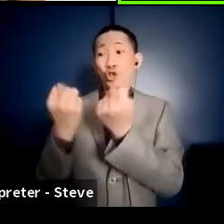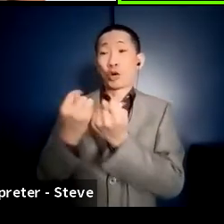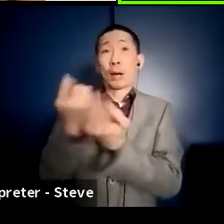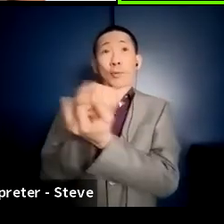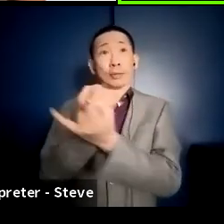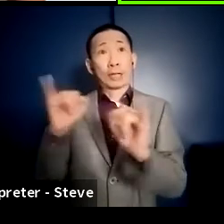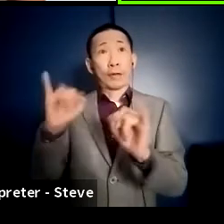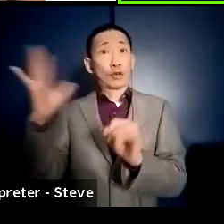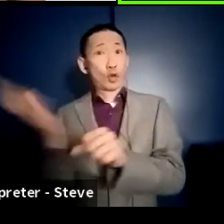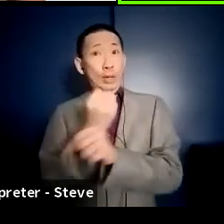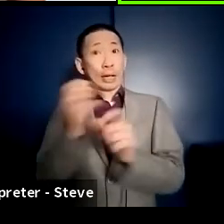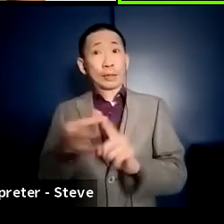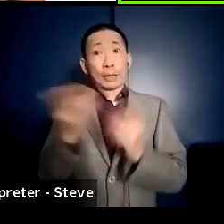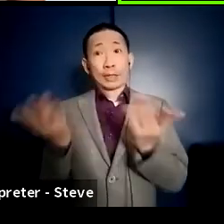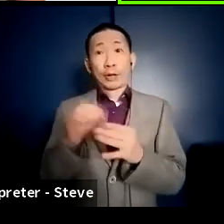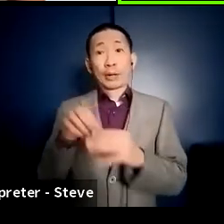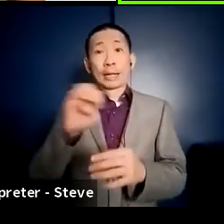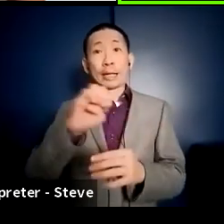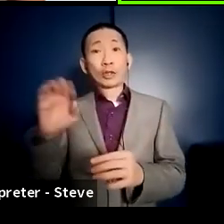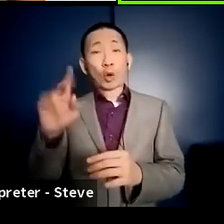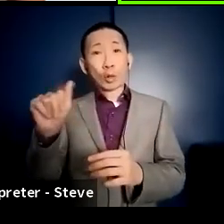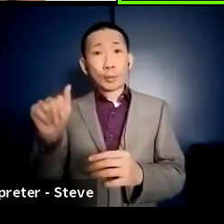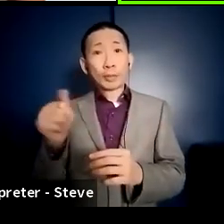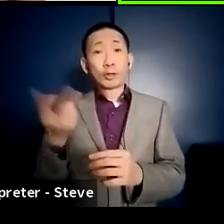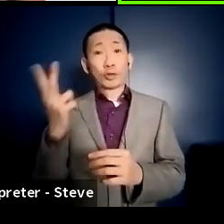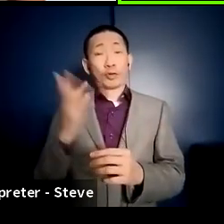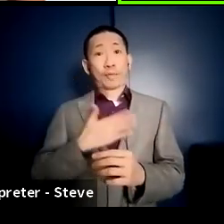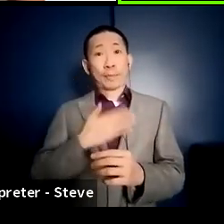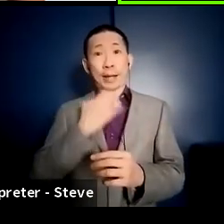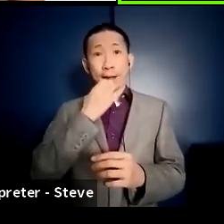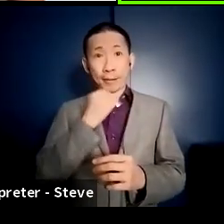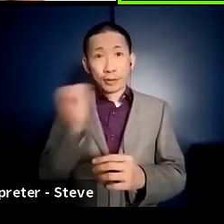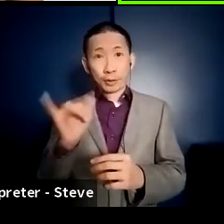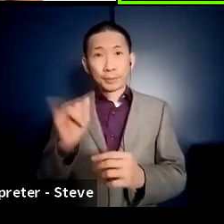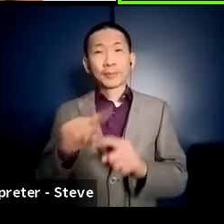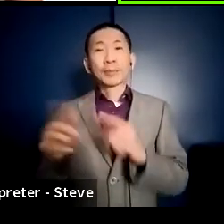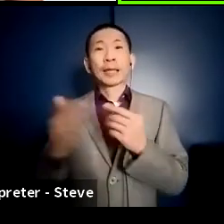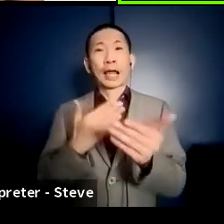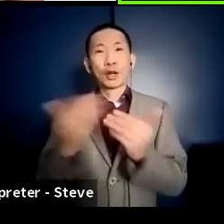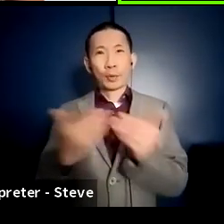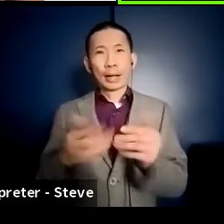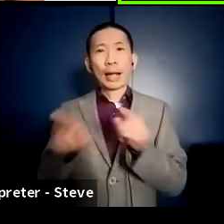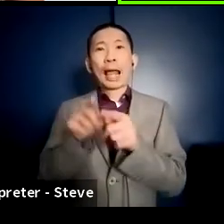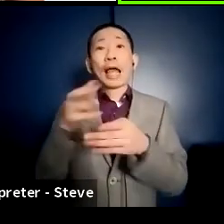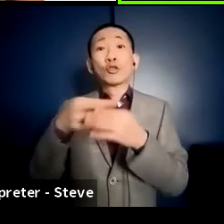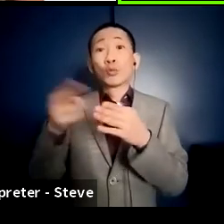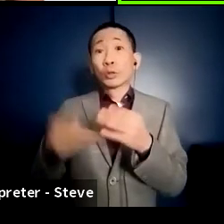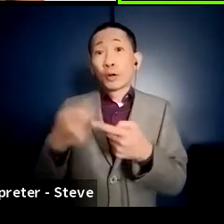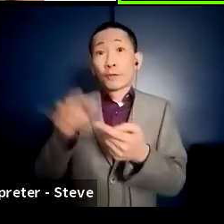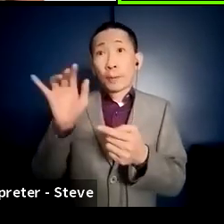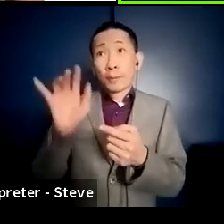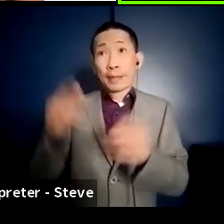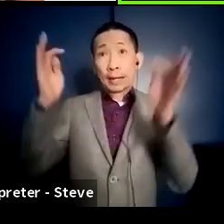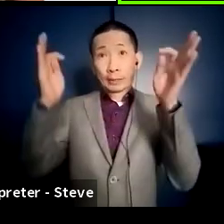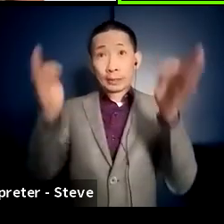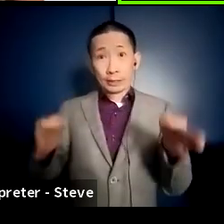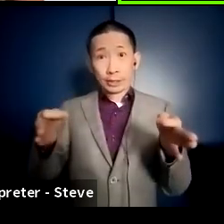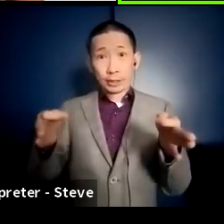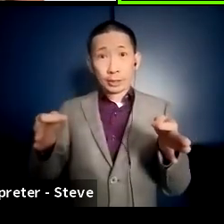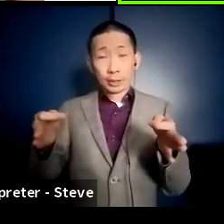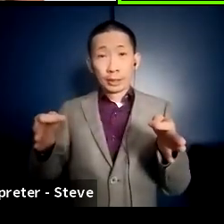for the tribes here in Eastern Oklahoma, including two of my own. Anyway, as a result of that,